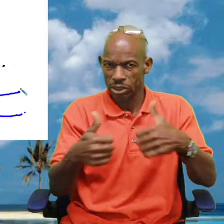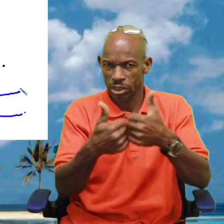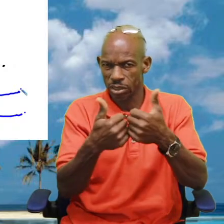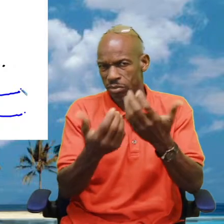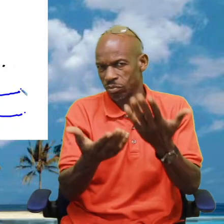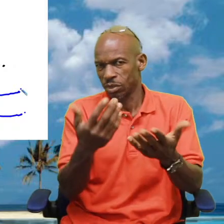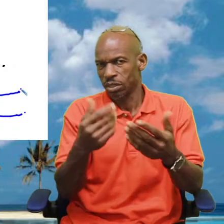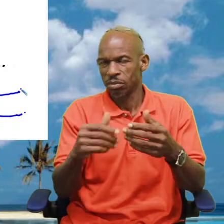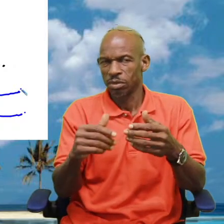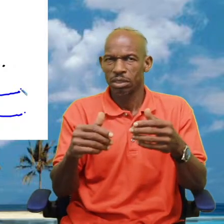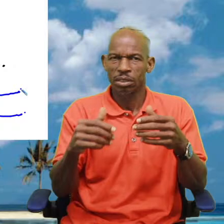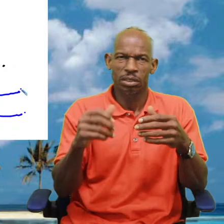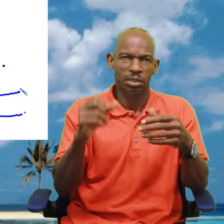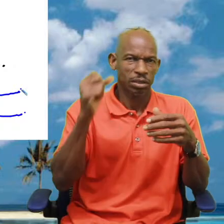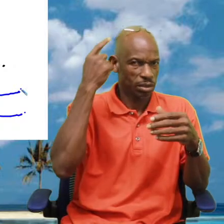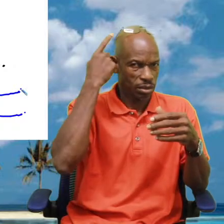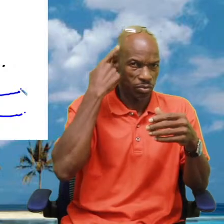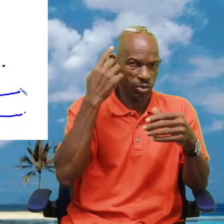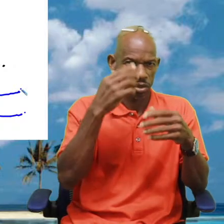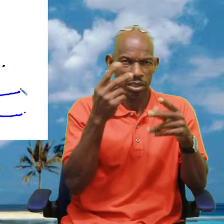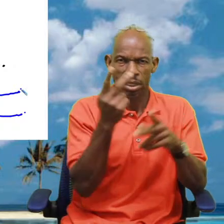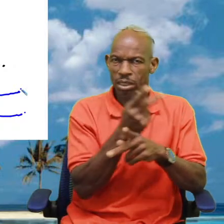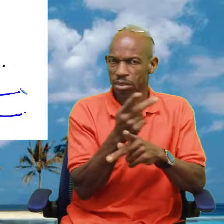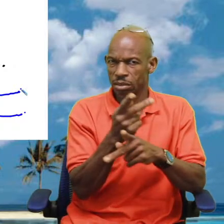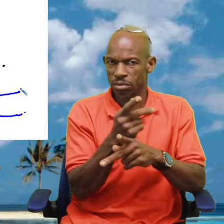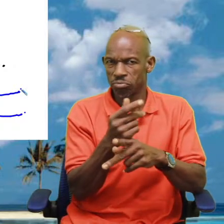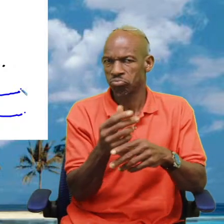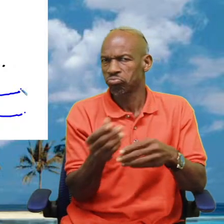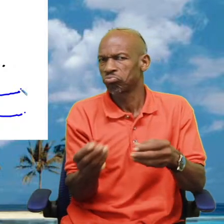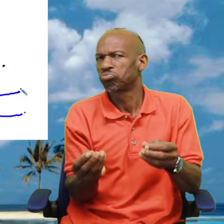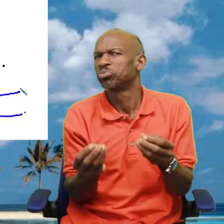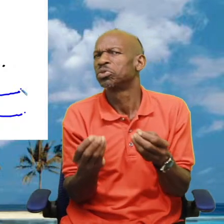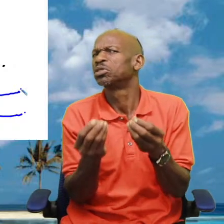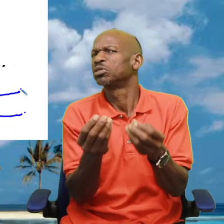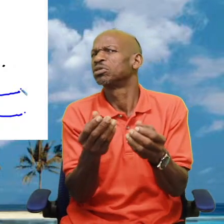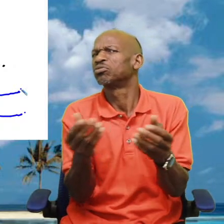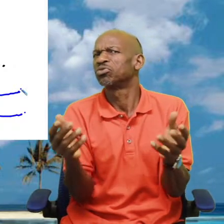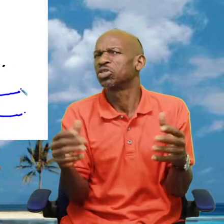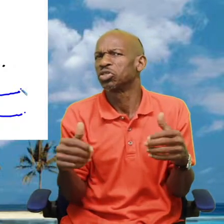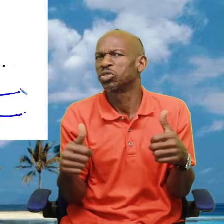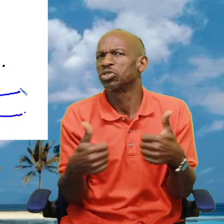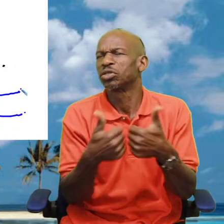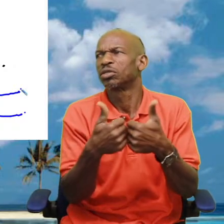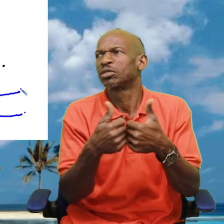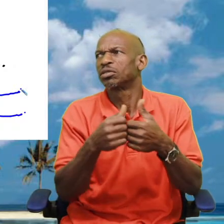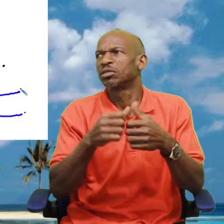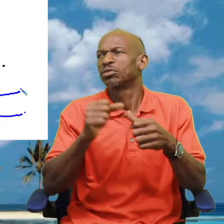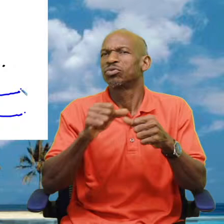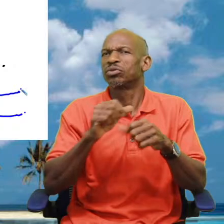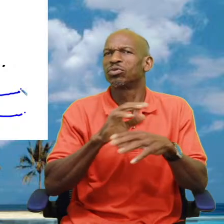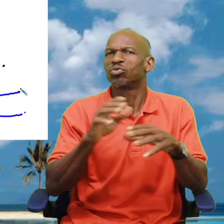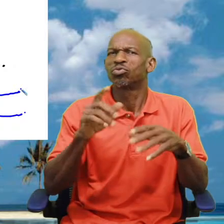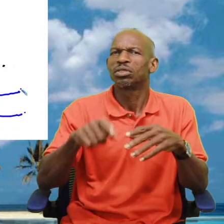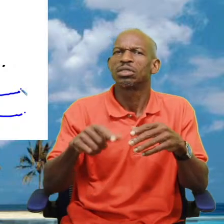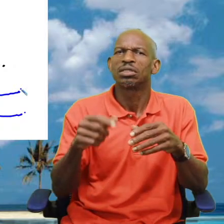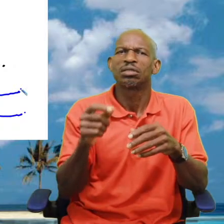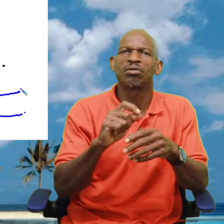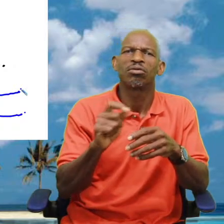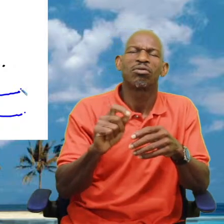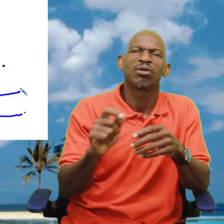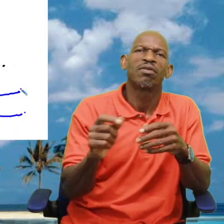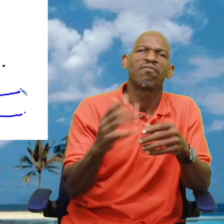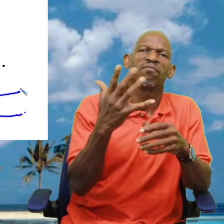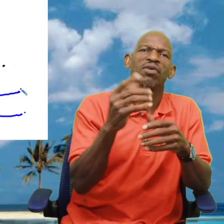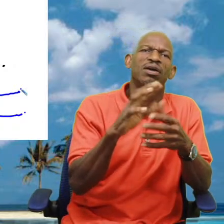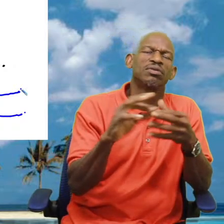Kenton, and everybody else here could be challenged, in fact. So I don't need to write 5 sentences. The dog